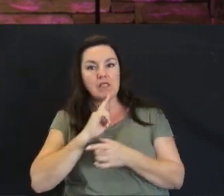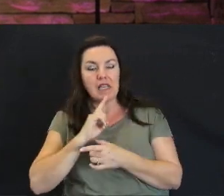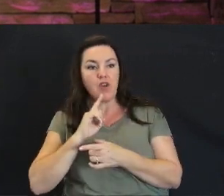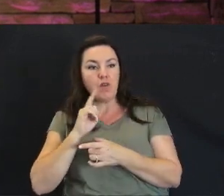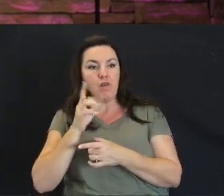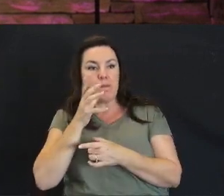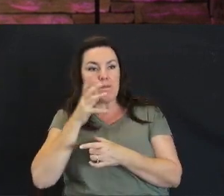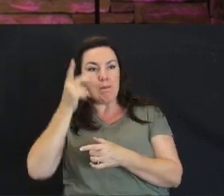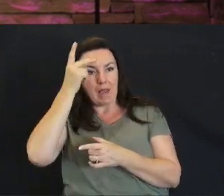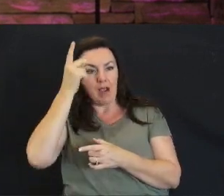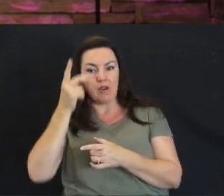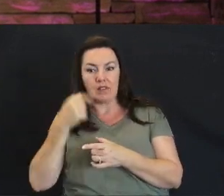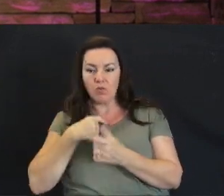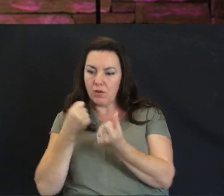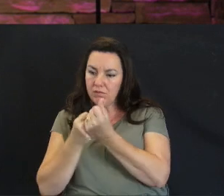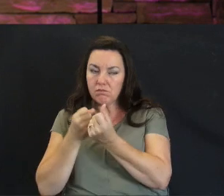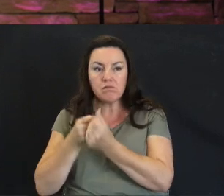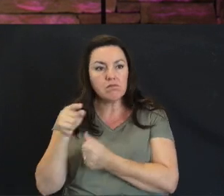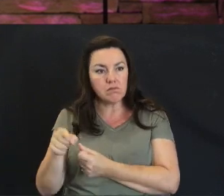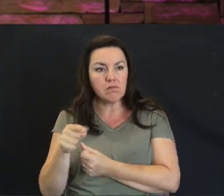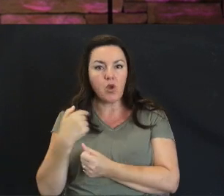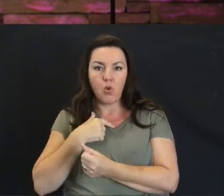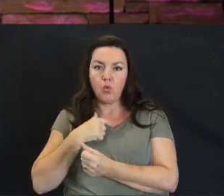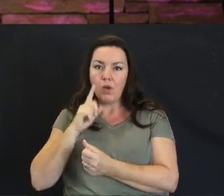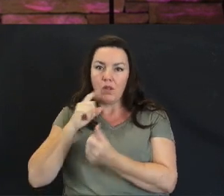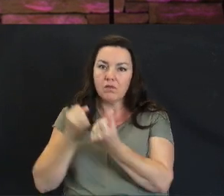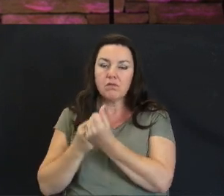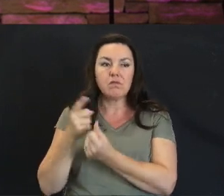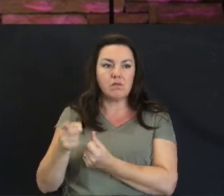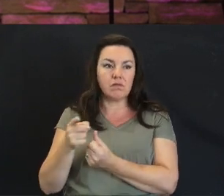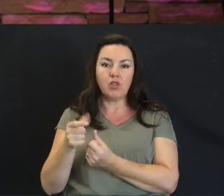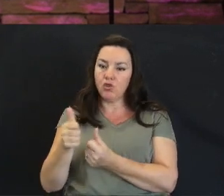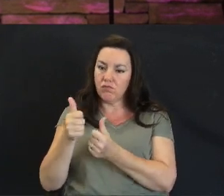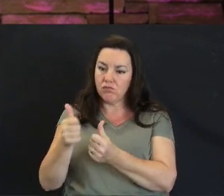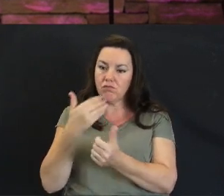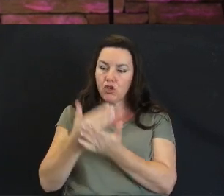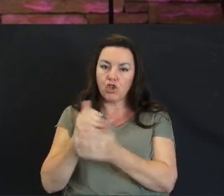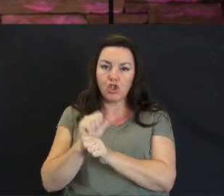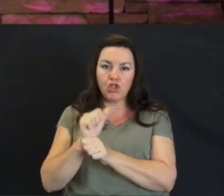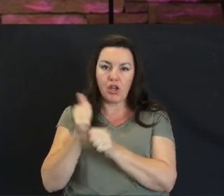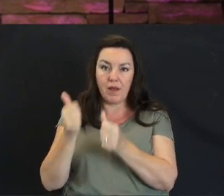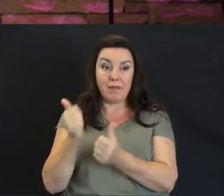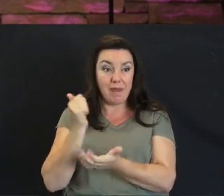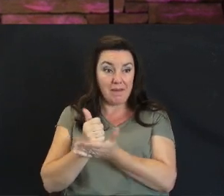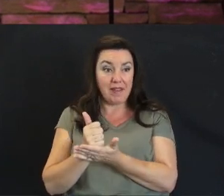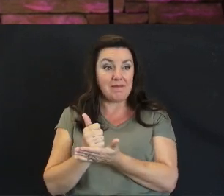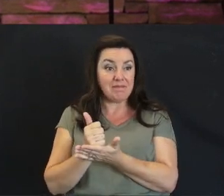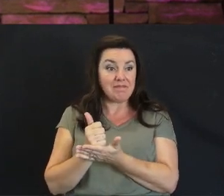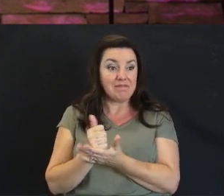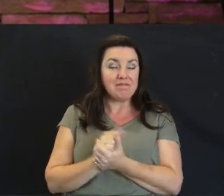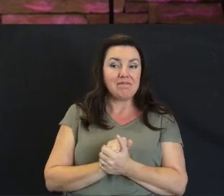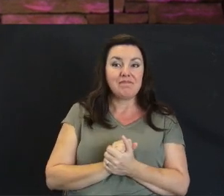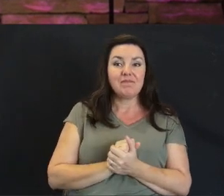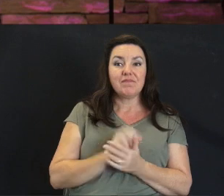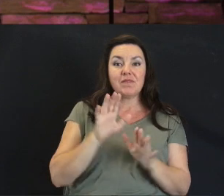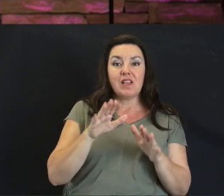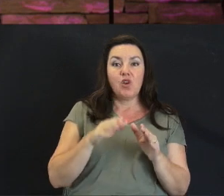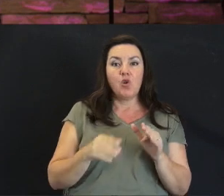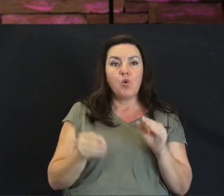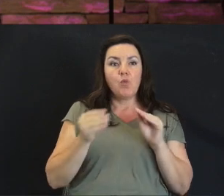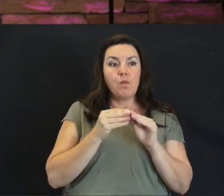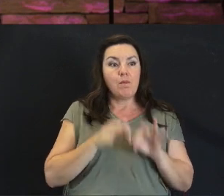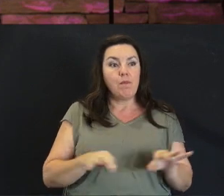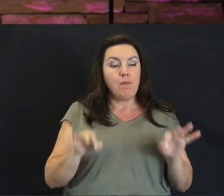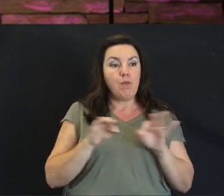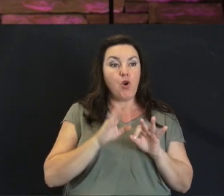We are in your corner We have your back Amen Listen This is what's interesting As a matter of fact What is more important Than the